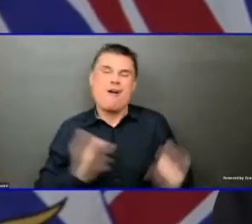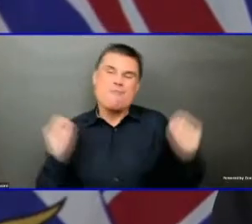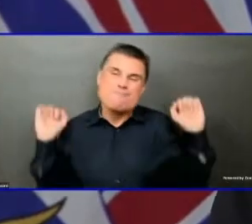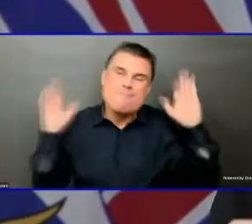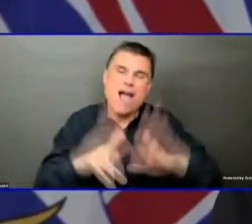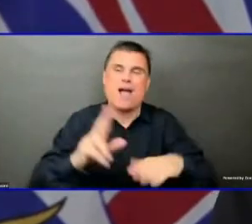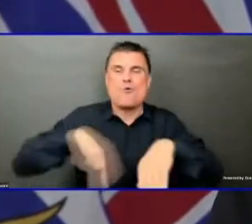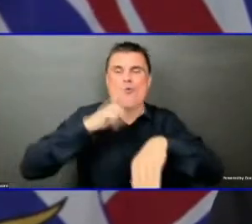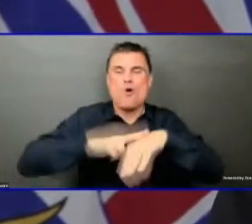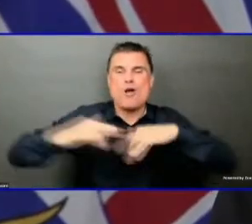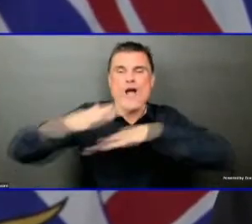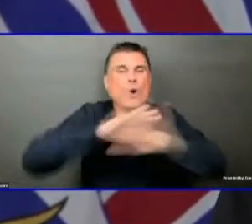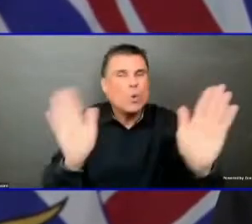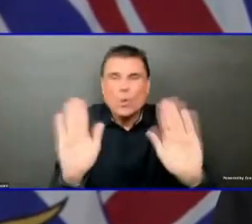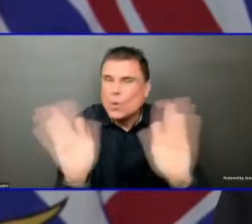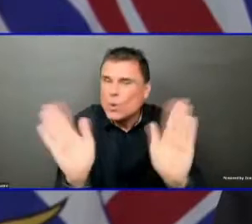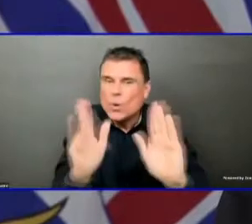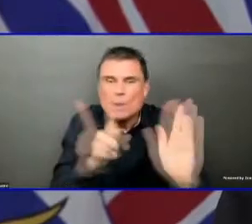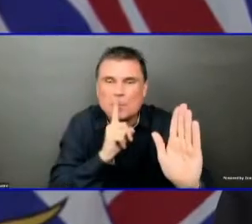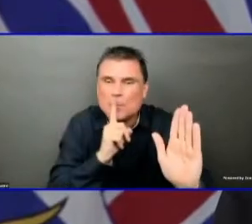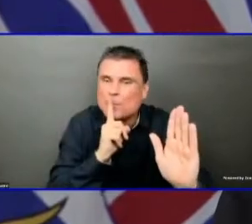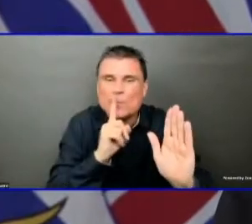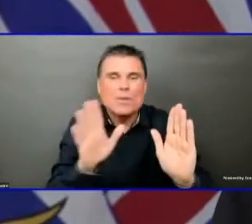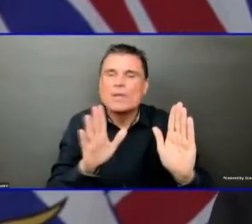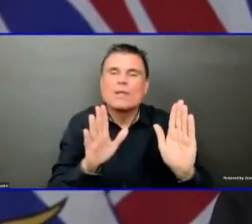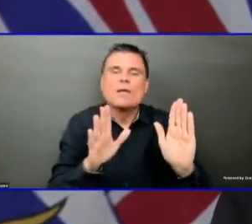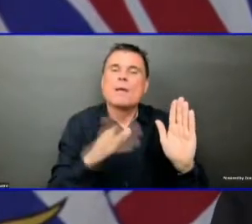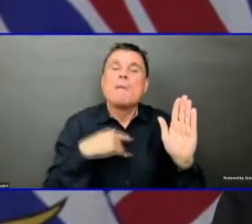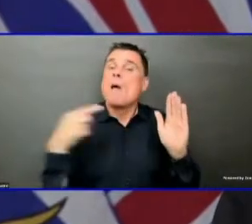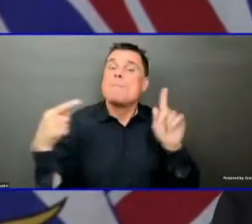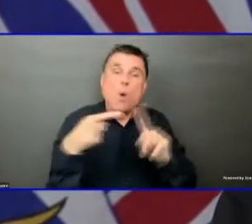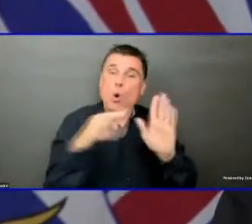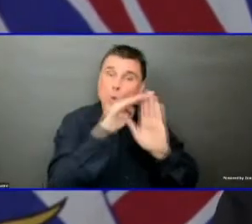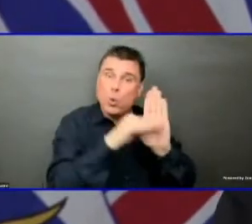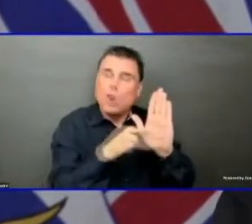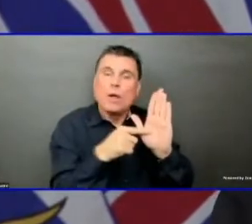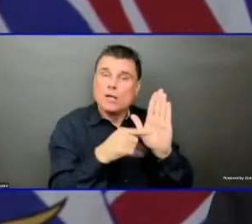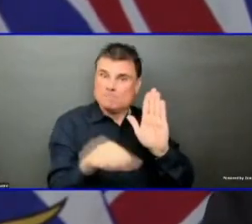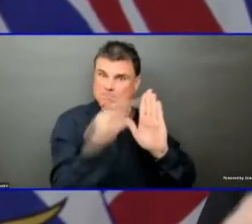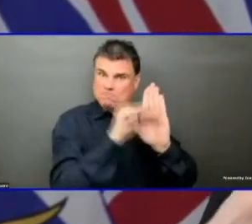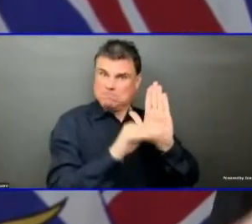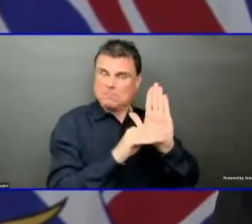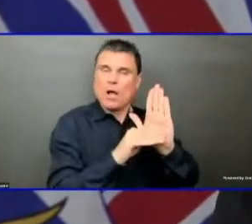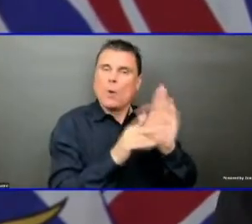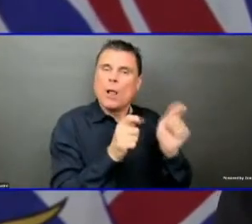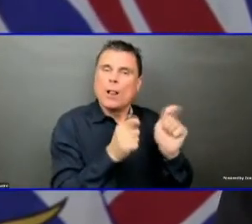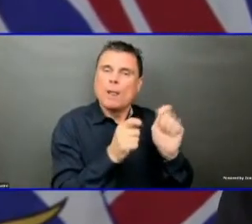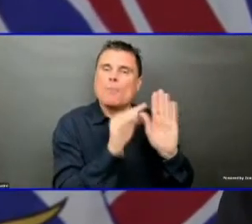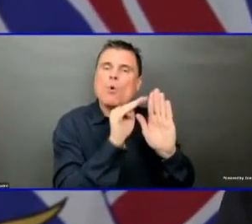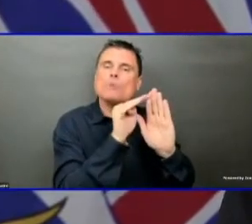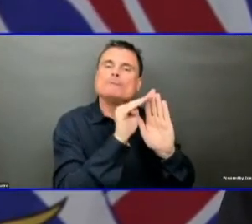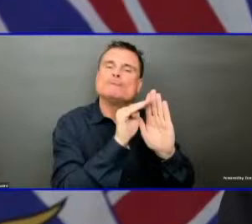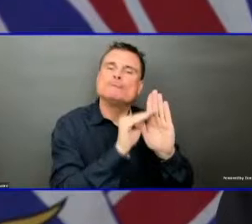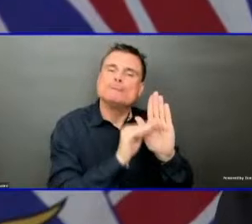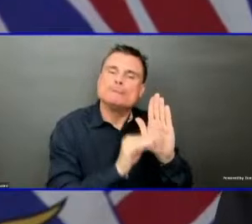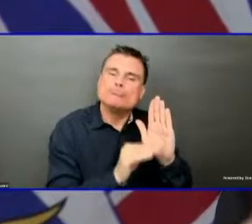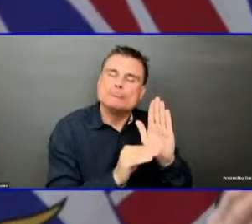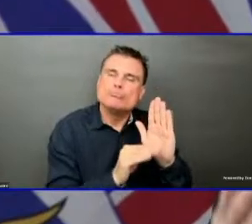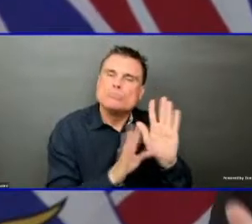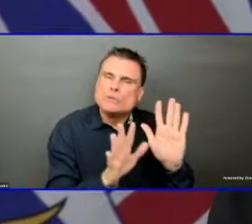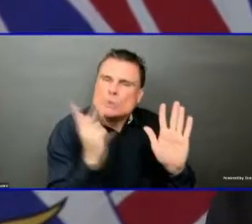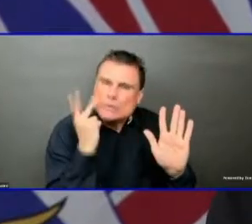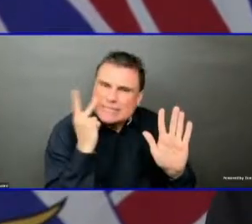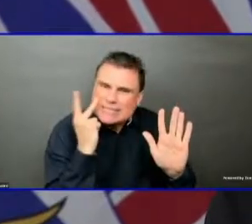thoughtfully find an increase in those social connections that we all really want, and some of the activities that